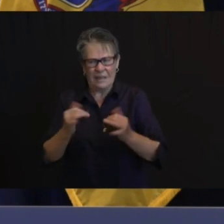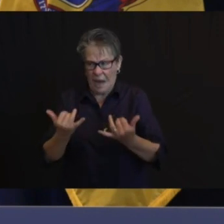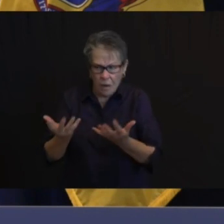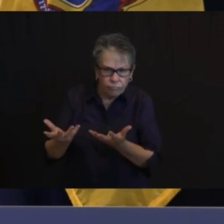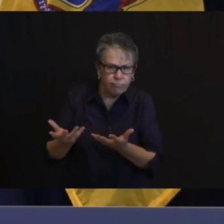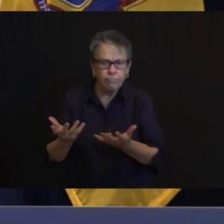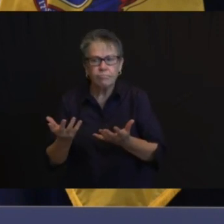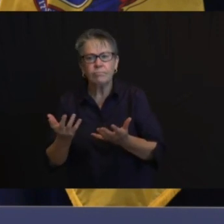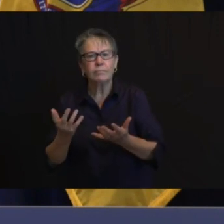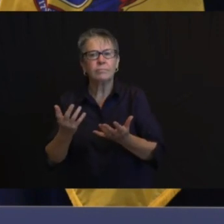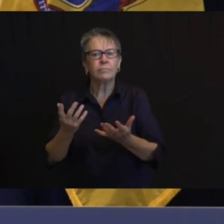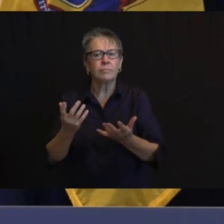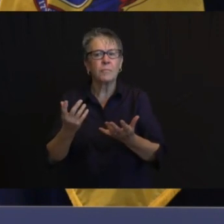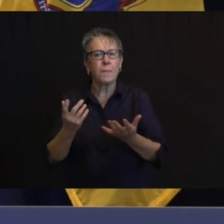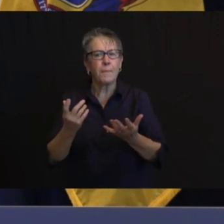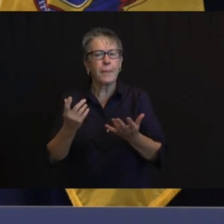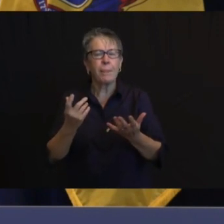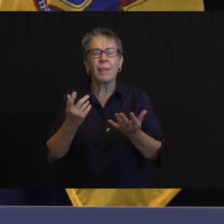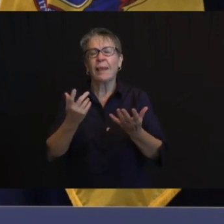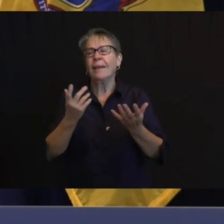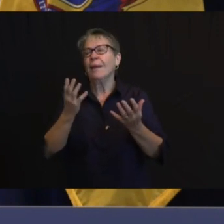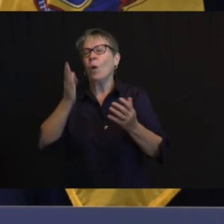better. The Q Health